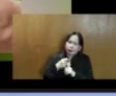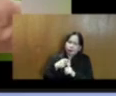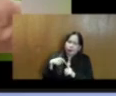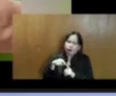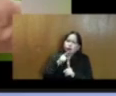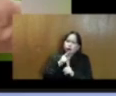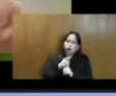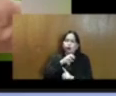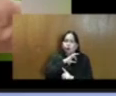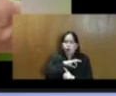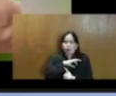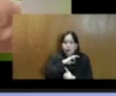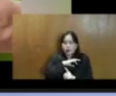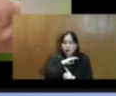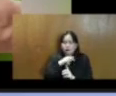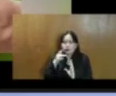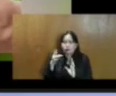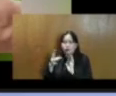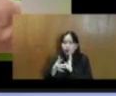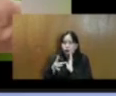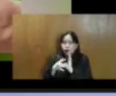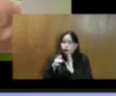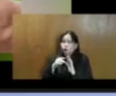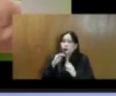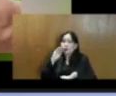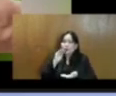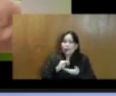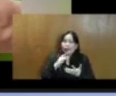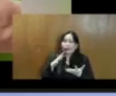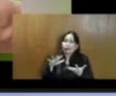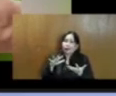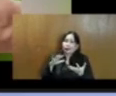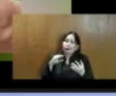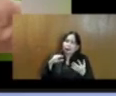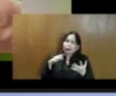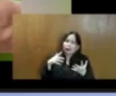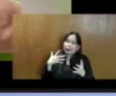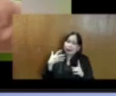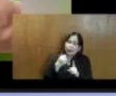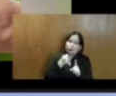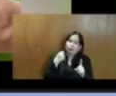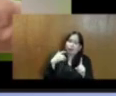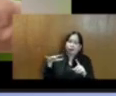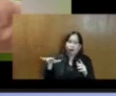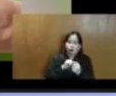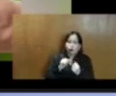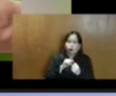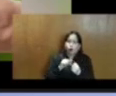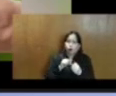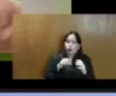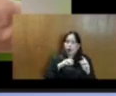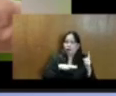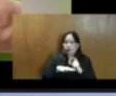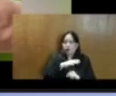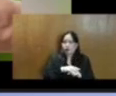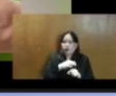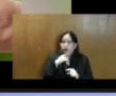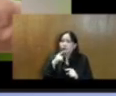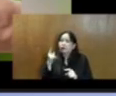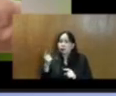beneficial technology on the environment? I think it's really learning how to use efficiently these